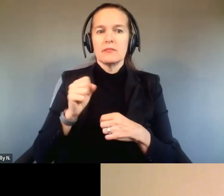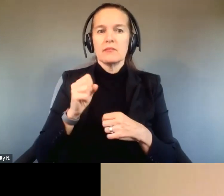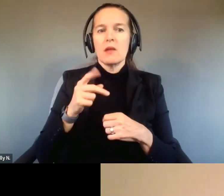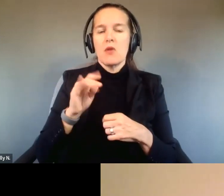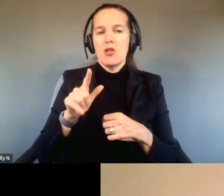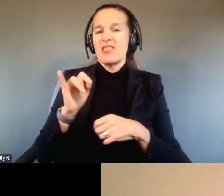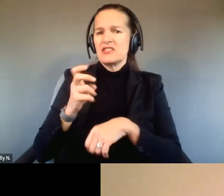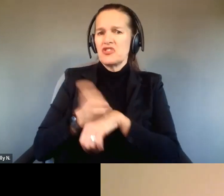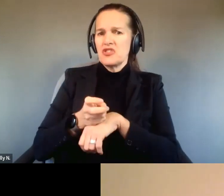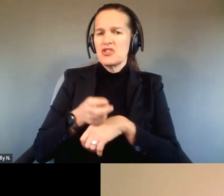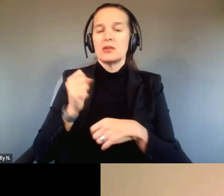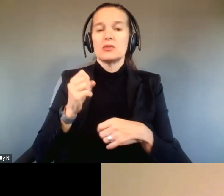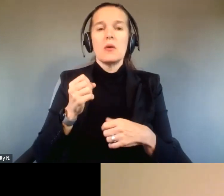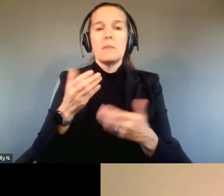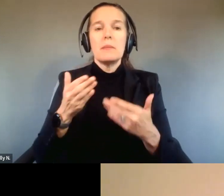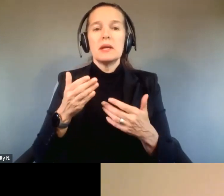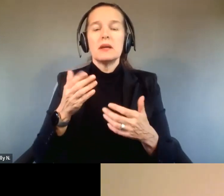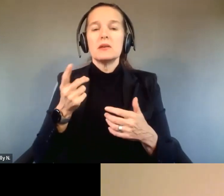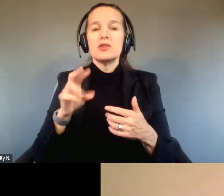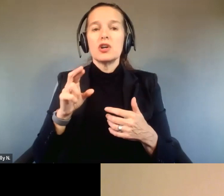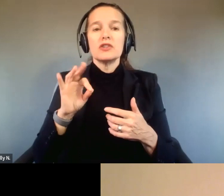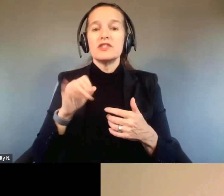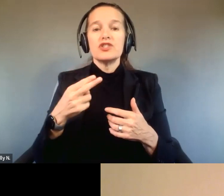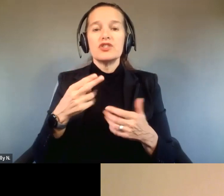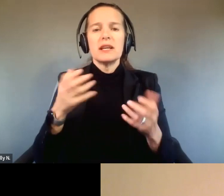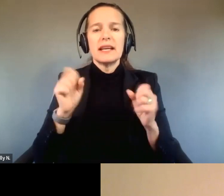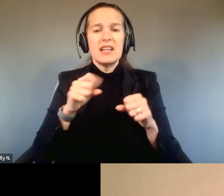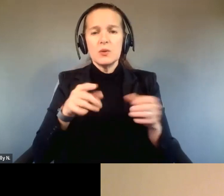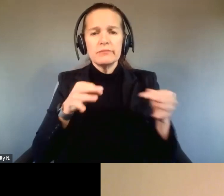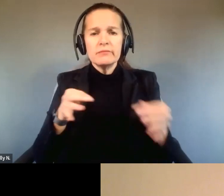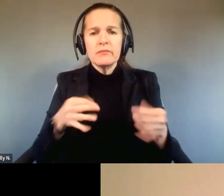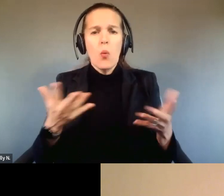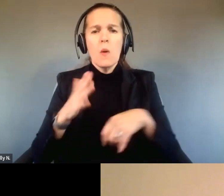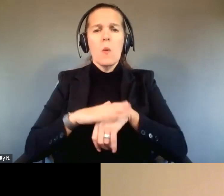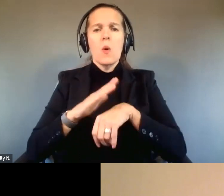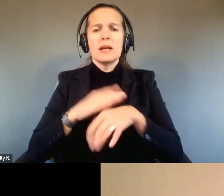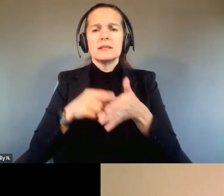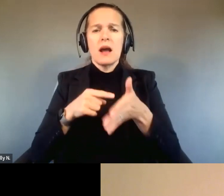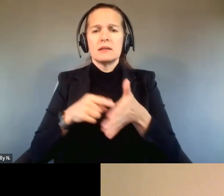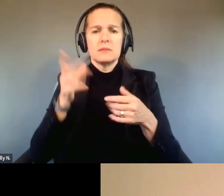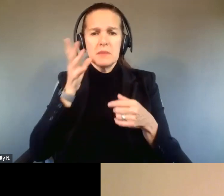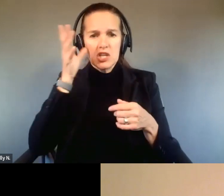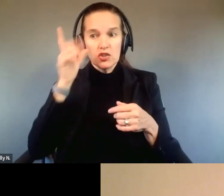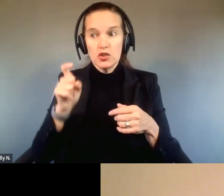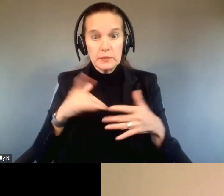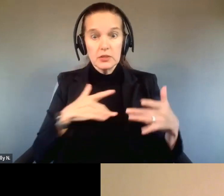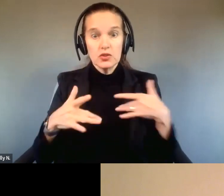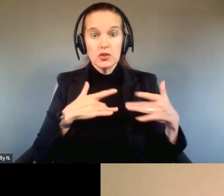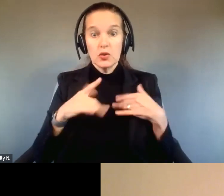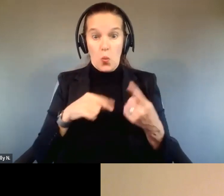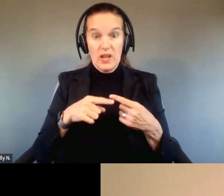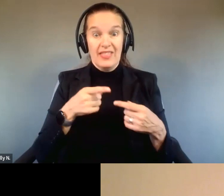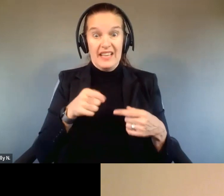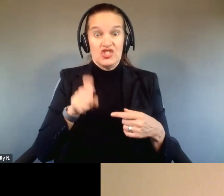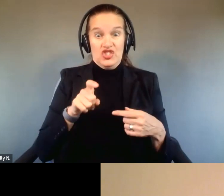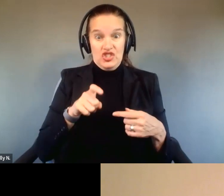little bit, Dr. Fish, what are some of the real warning signs that parents should be concerned about, and when they should step up and go to